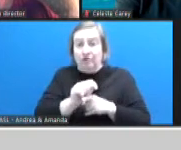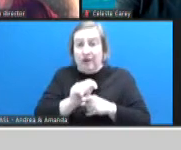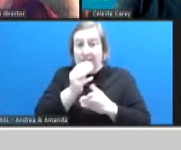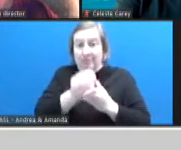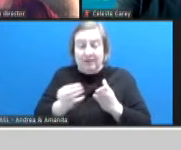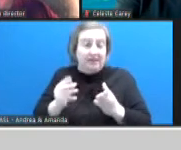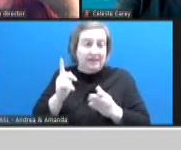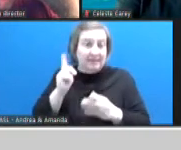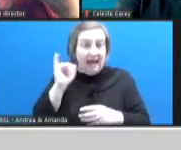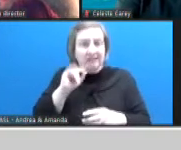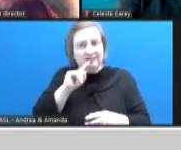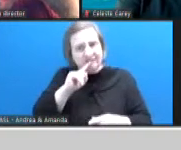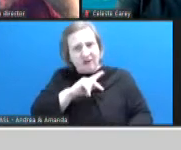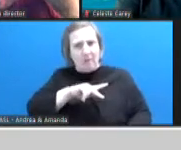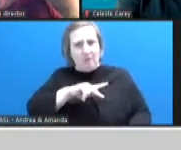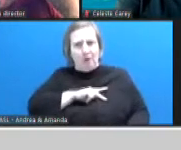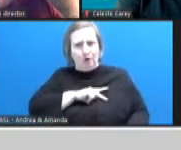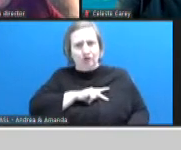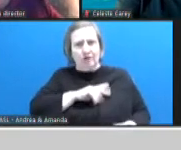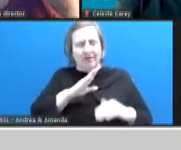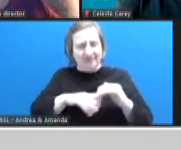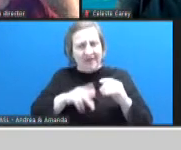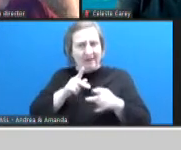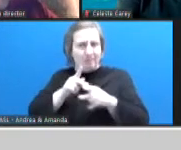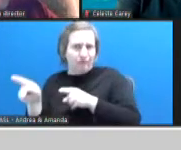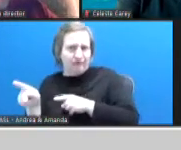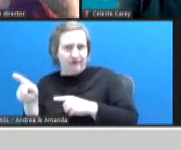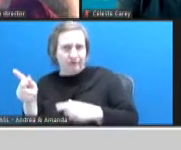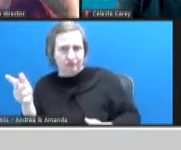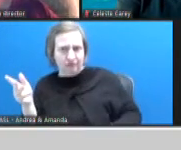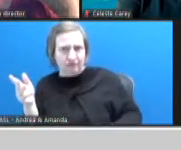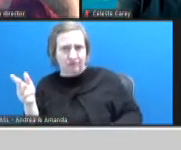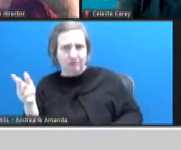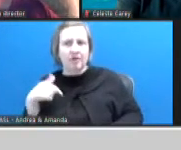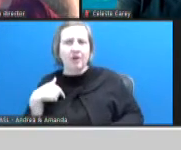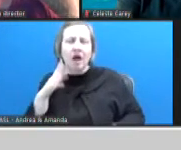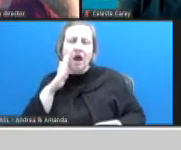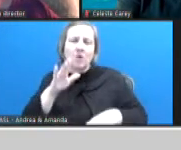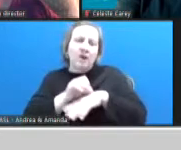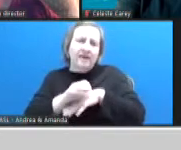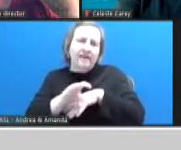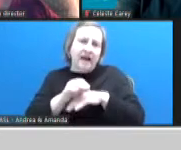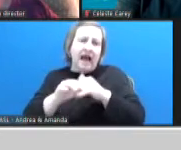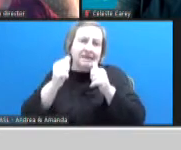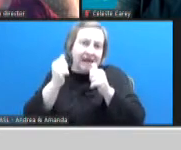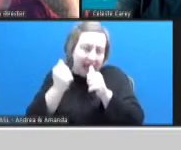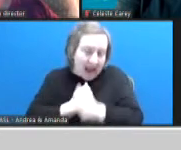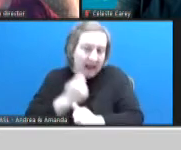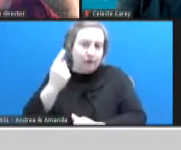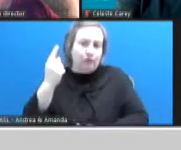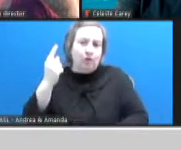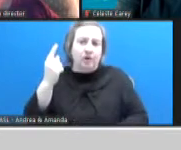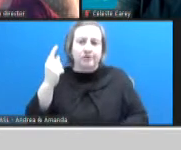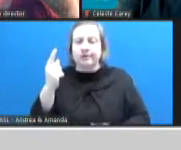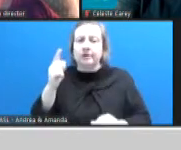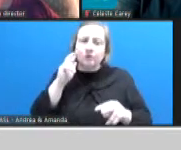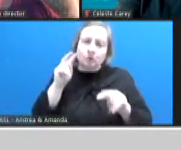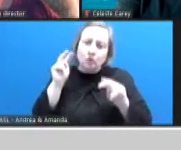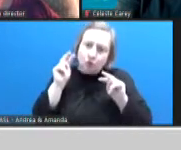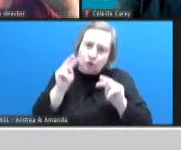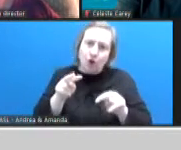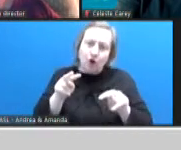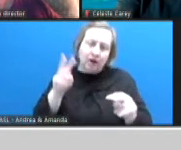very personal rather than professional. So I would advise everybody to look at that